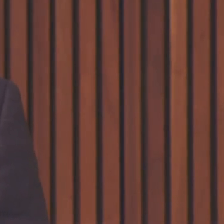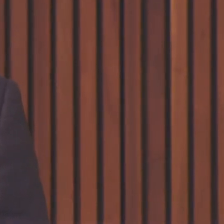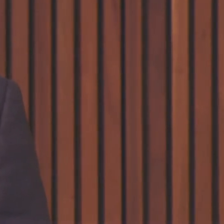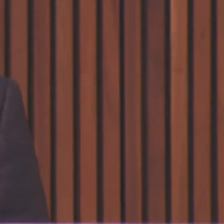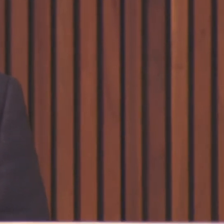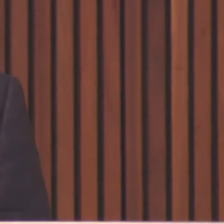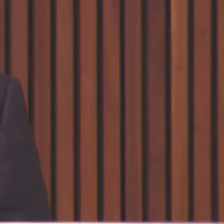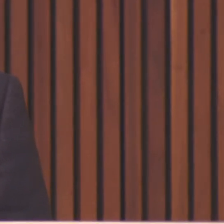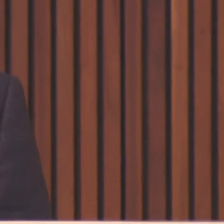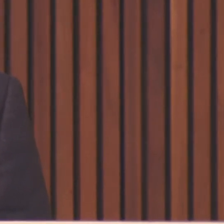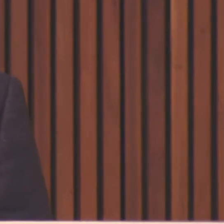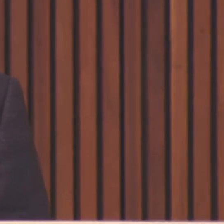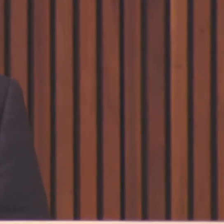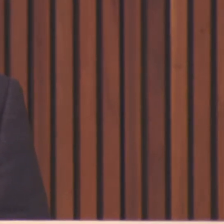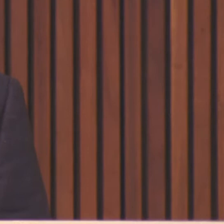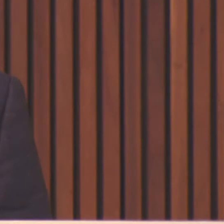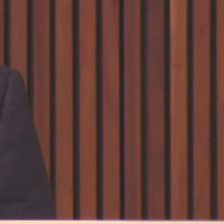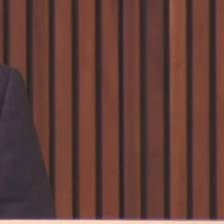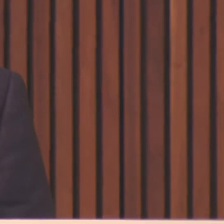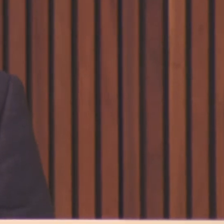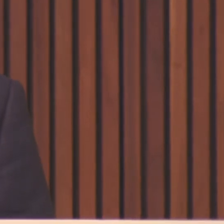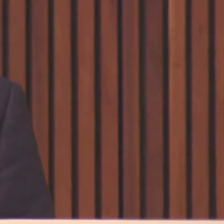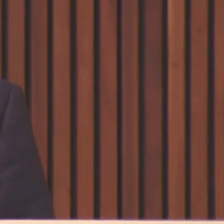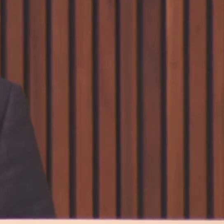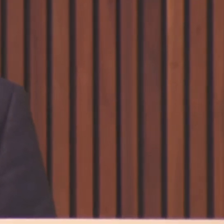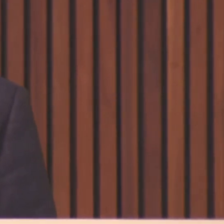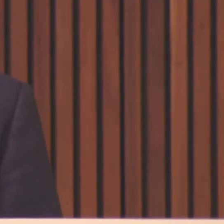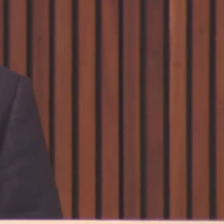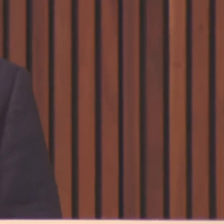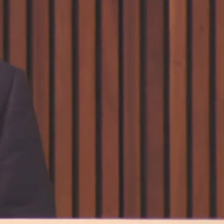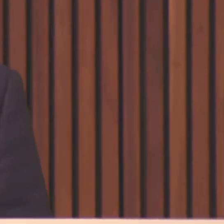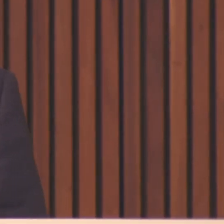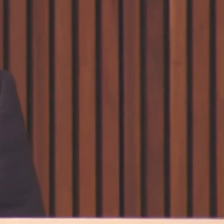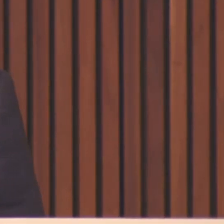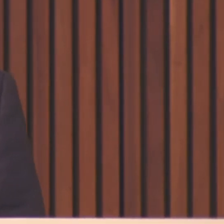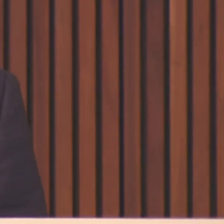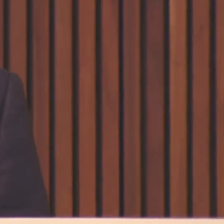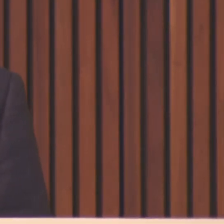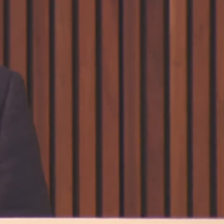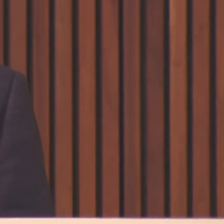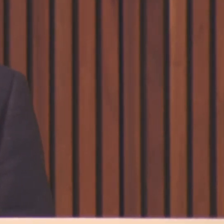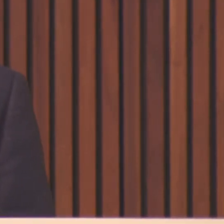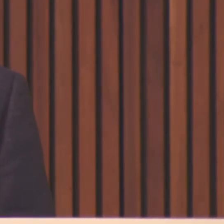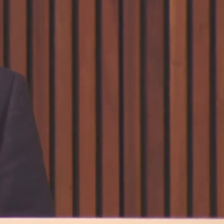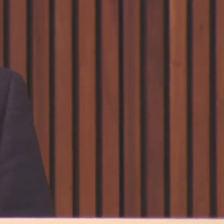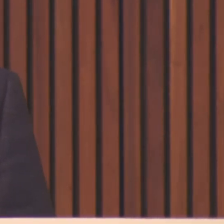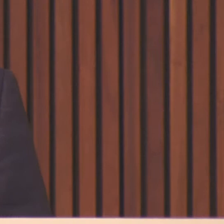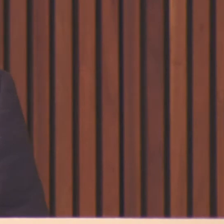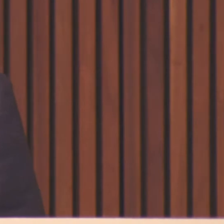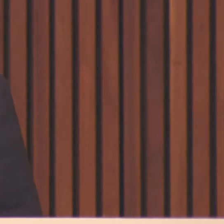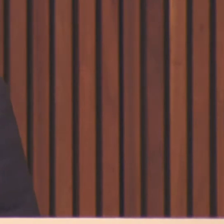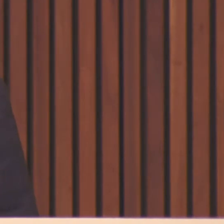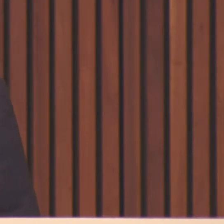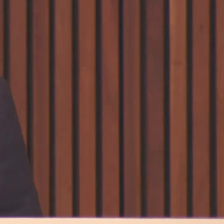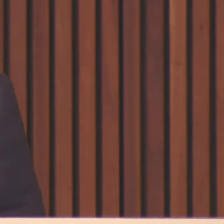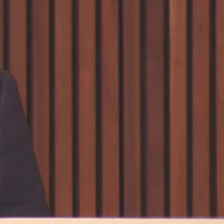seems to love me just a little bit more at the moment, and I'm very thankful for that. And I'm very thankful for that for a number of reasons. One,